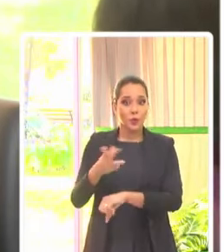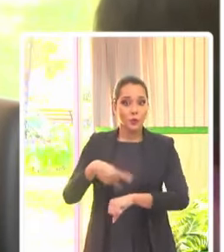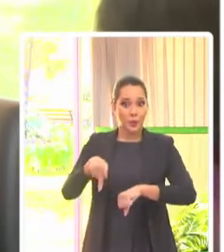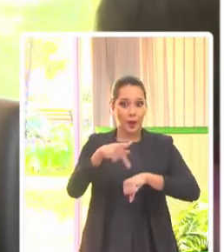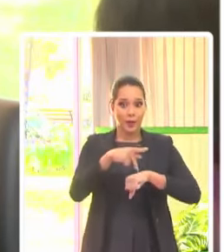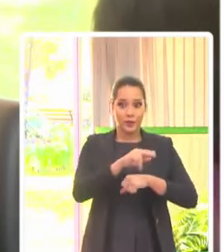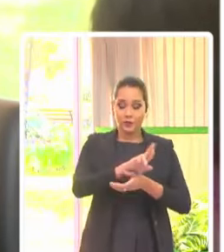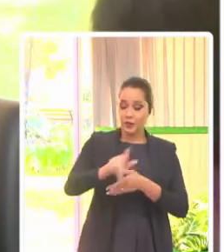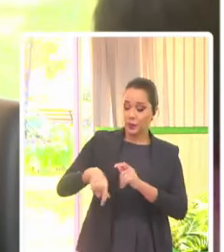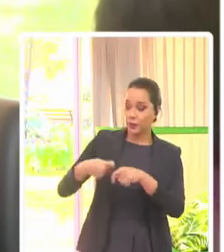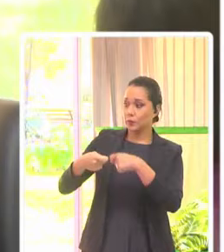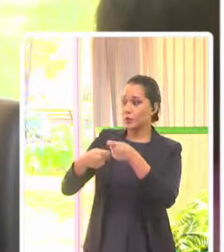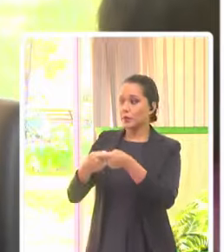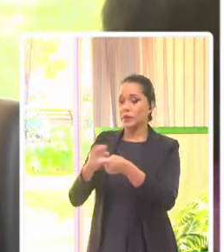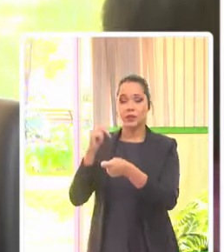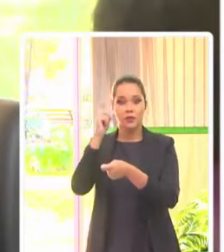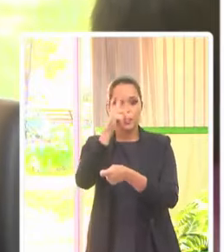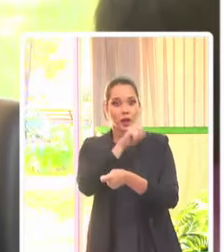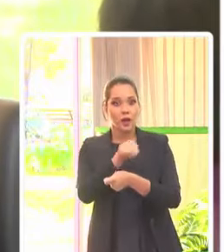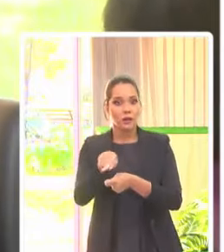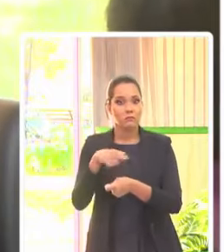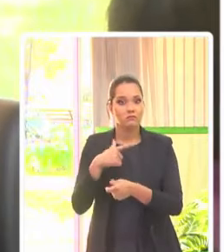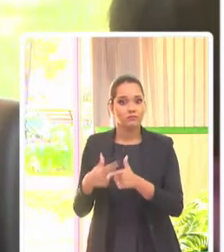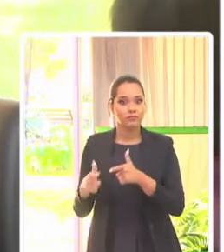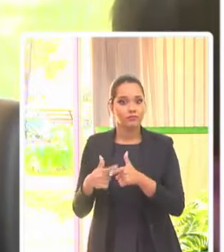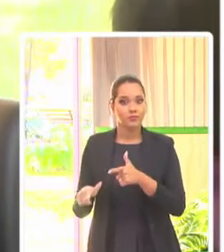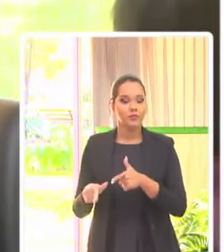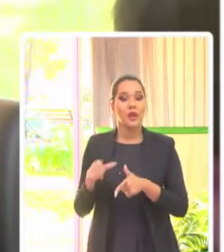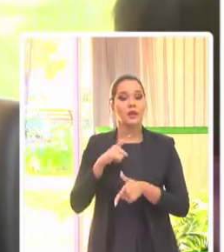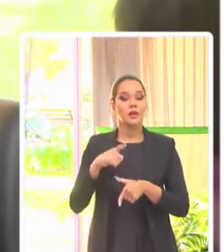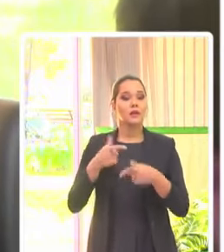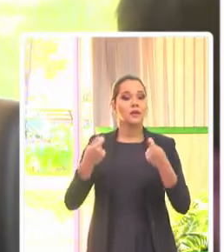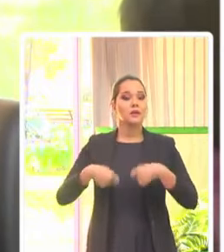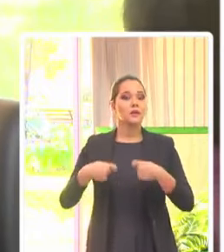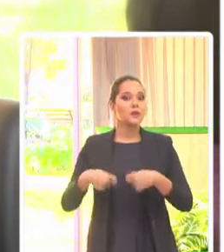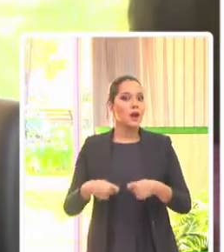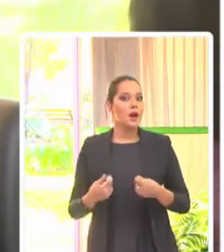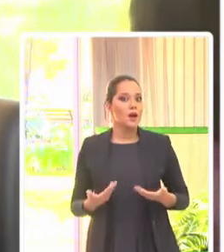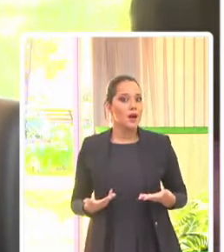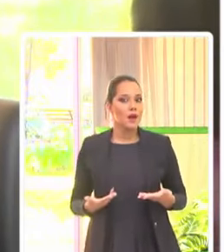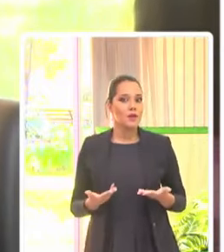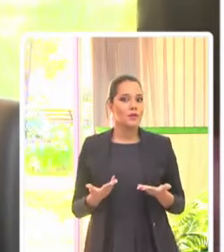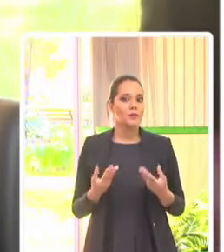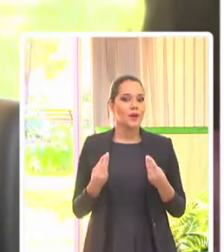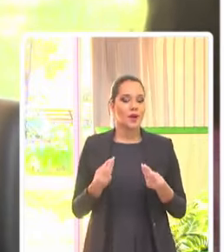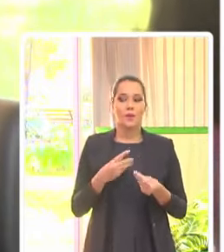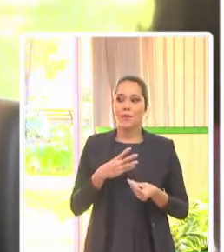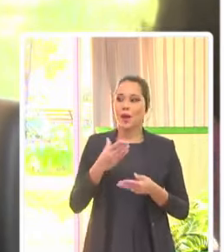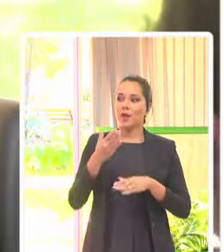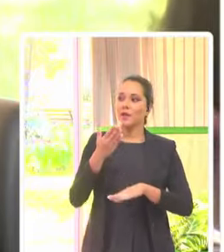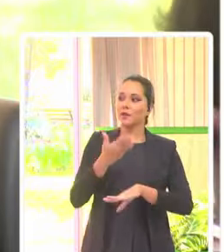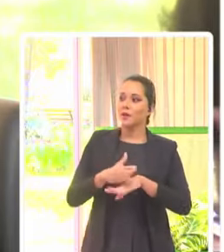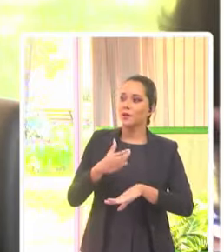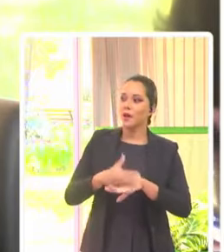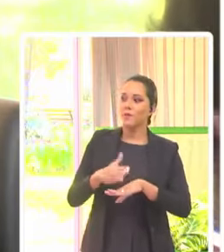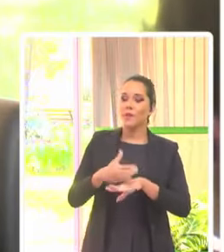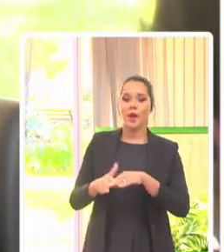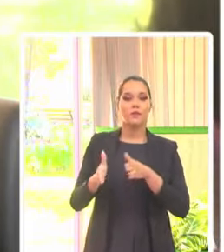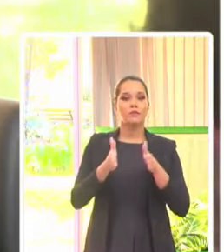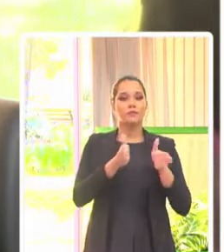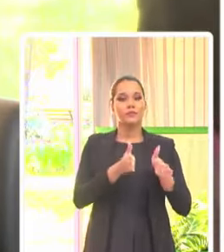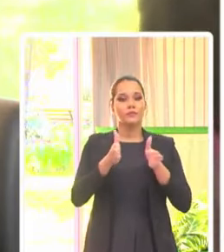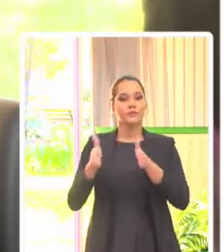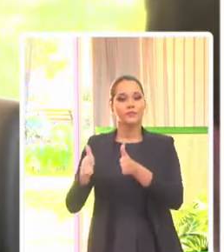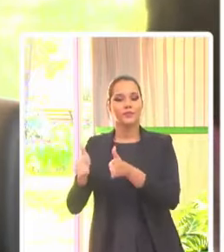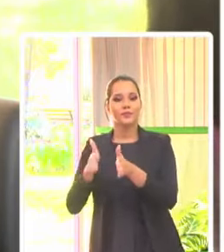of there's a need for periodic mid-career skilling and training and updating, and how do